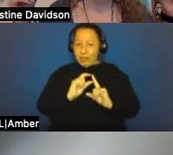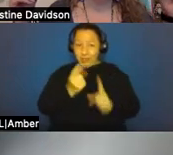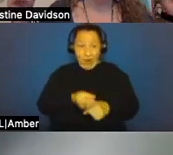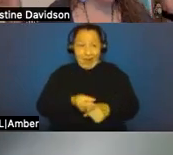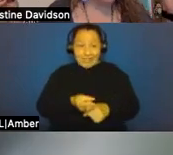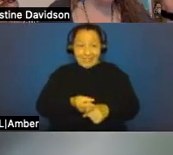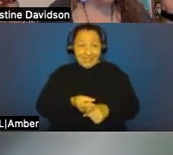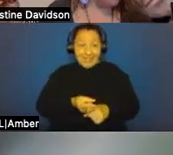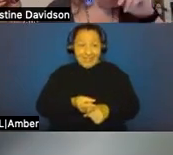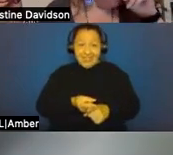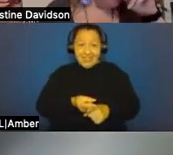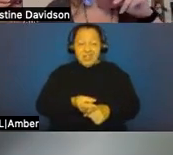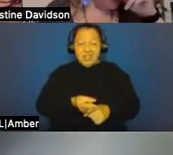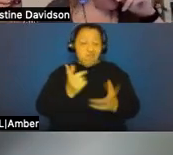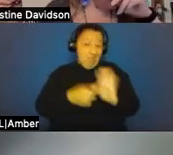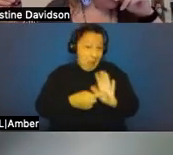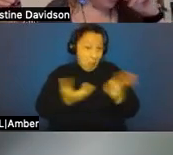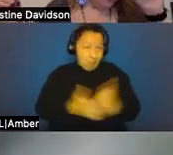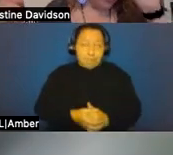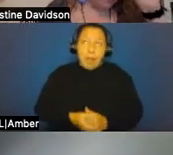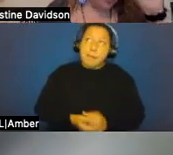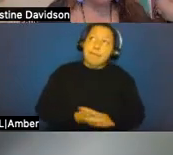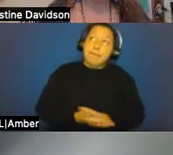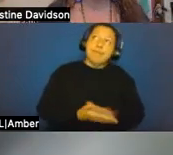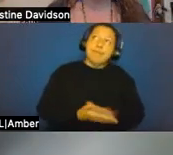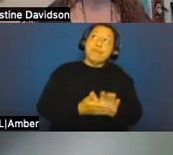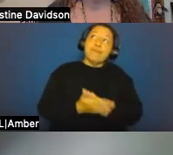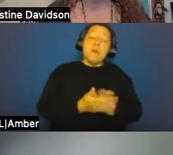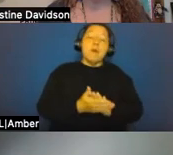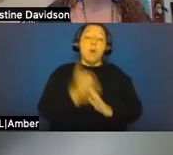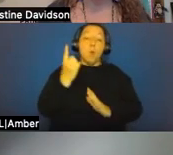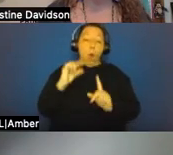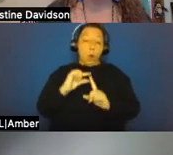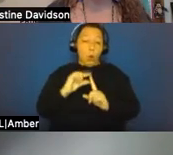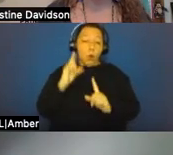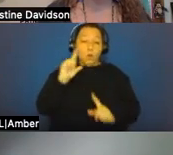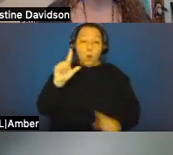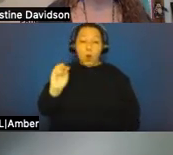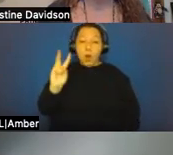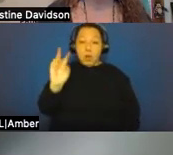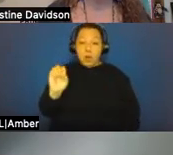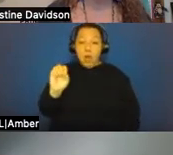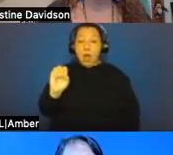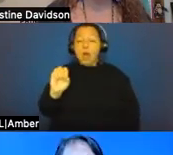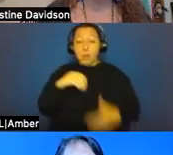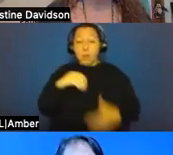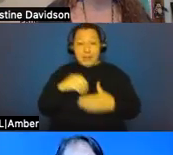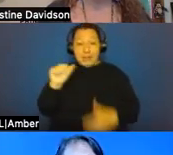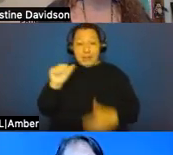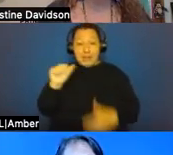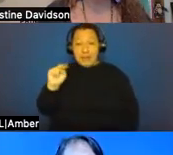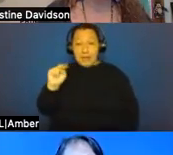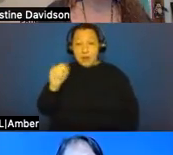So for example, one of our words for love in Anishinaabe is Joanum.